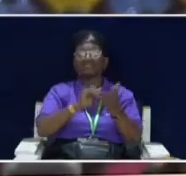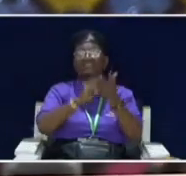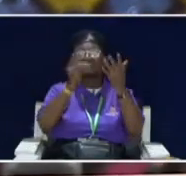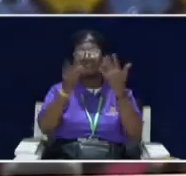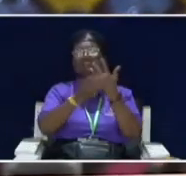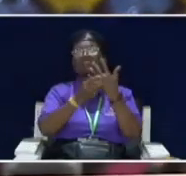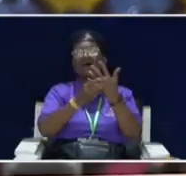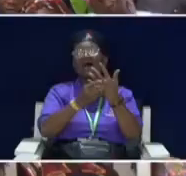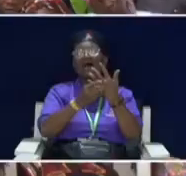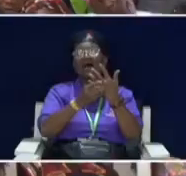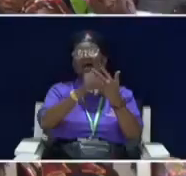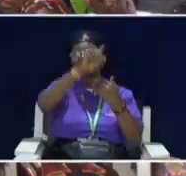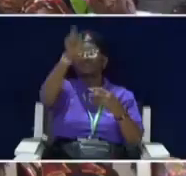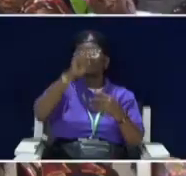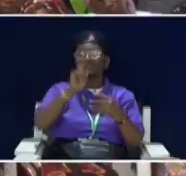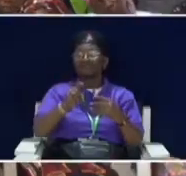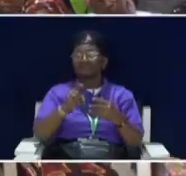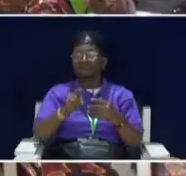I cannot hear you.